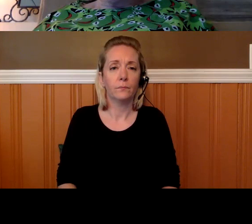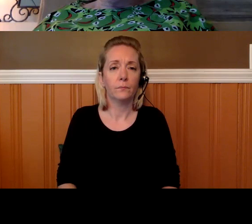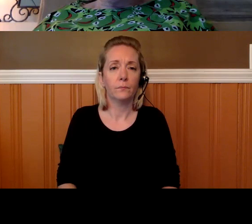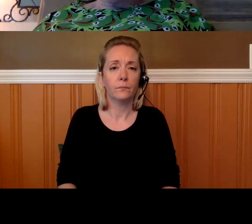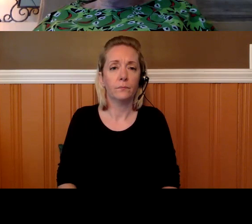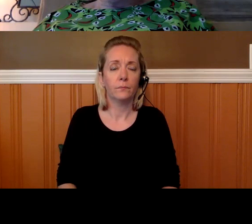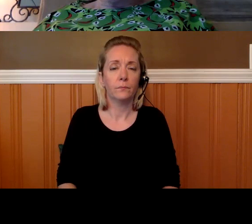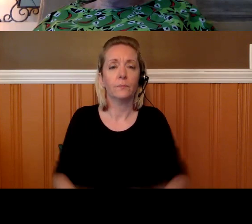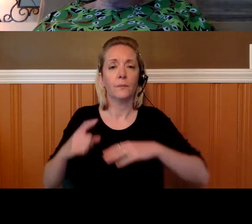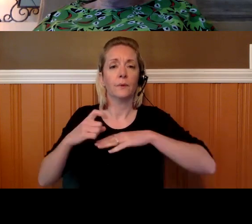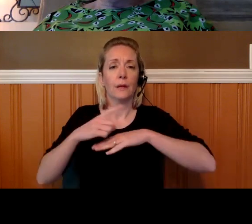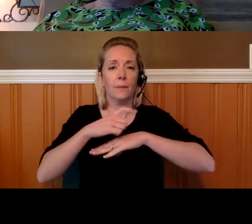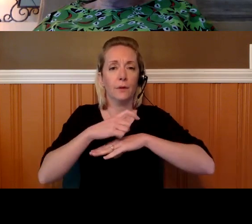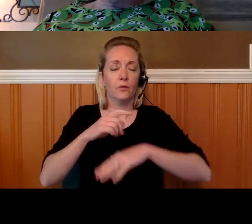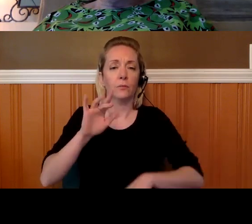Caterpillar.